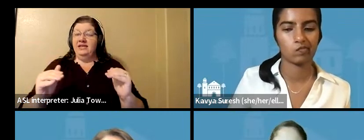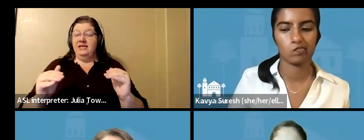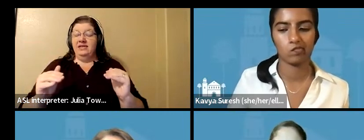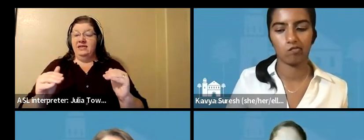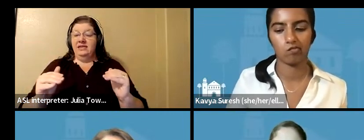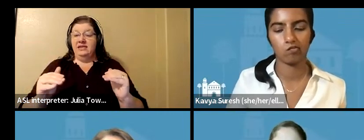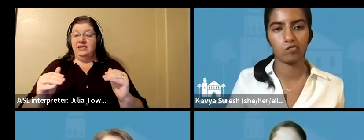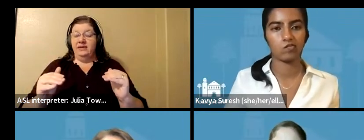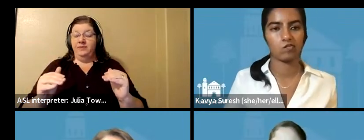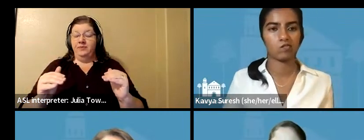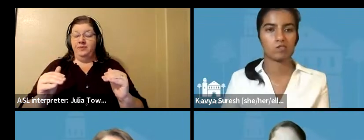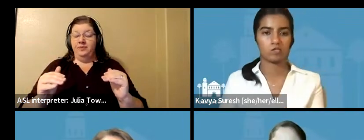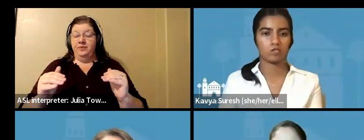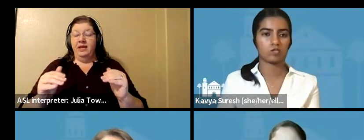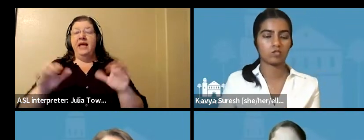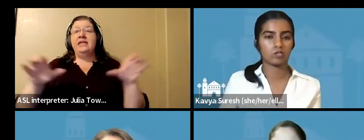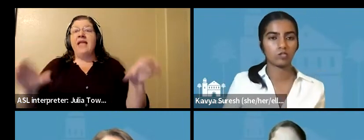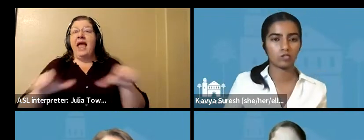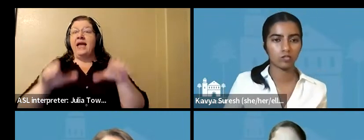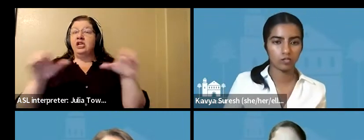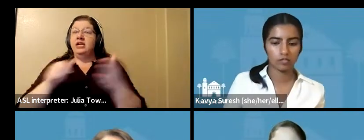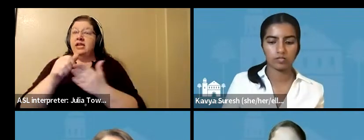our action agenda.